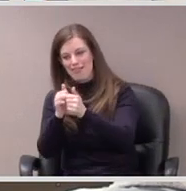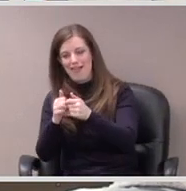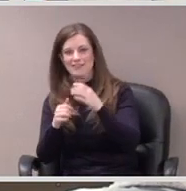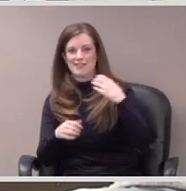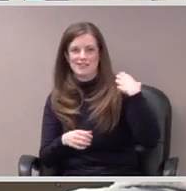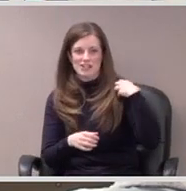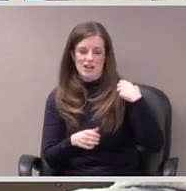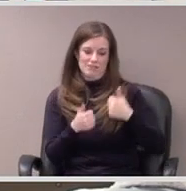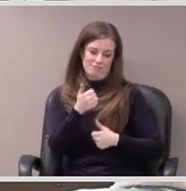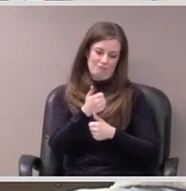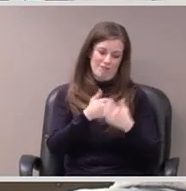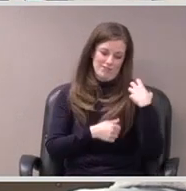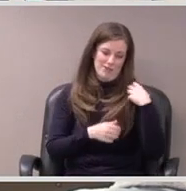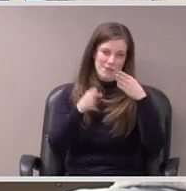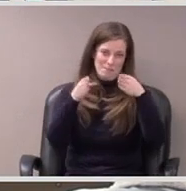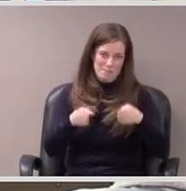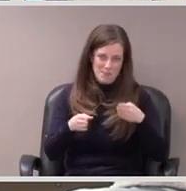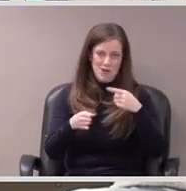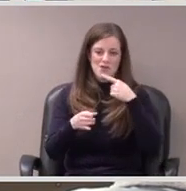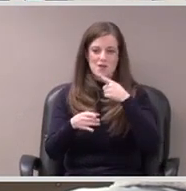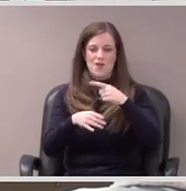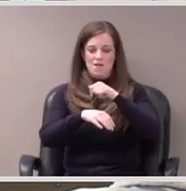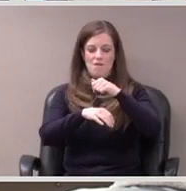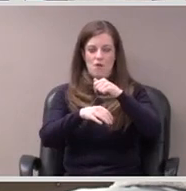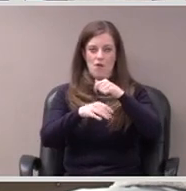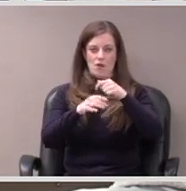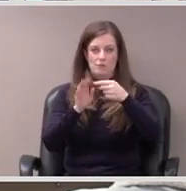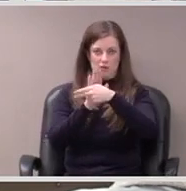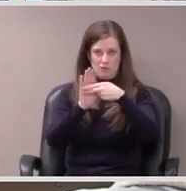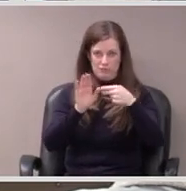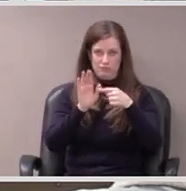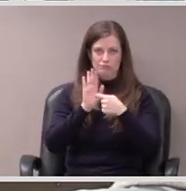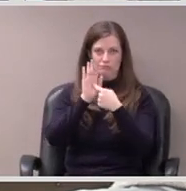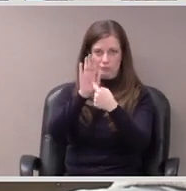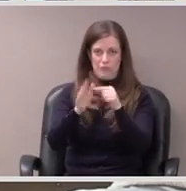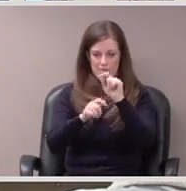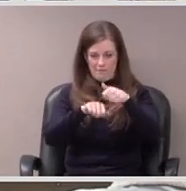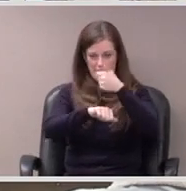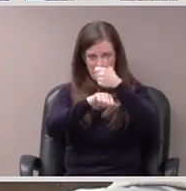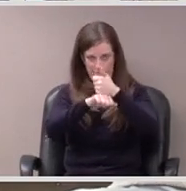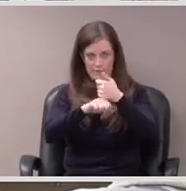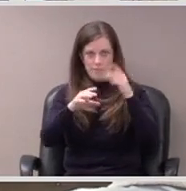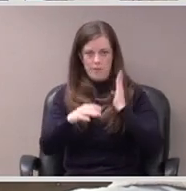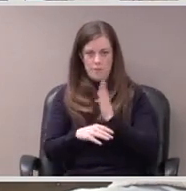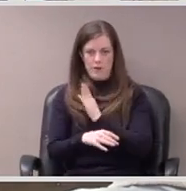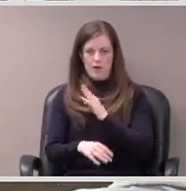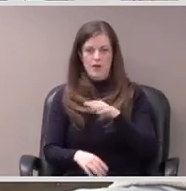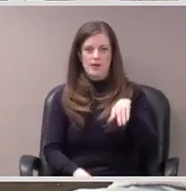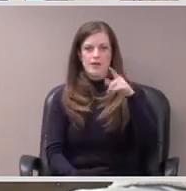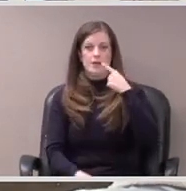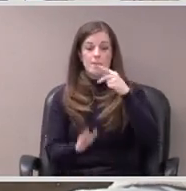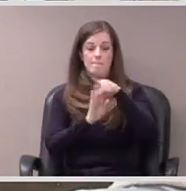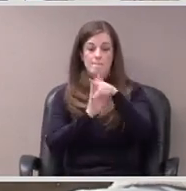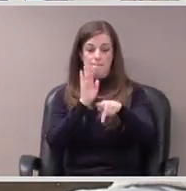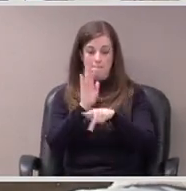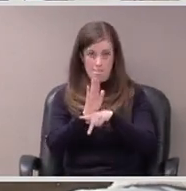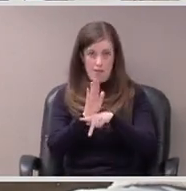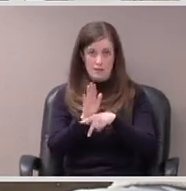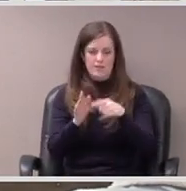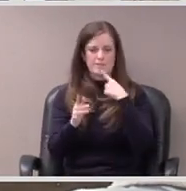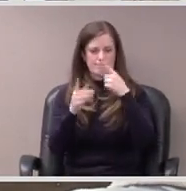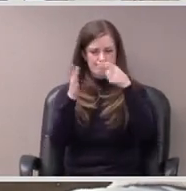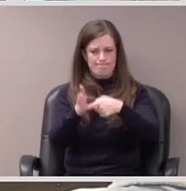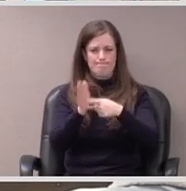vice chairperson for terms fixed by the board. Board Policy 01.41 requires that this be